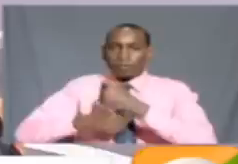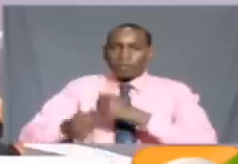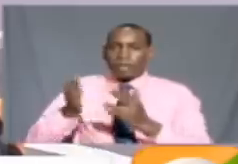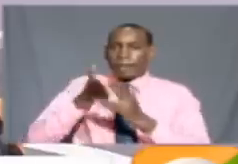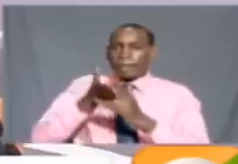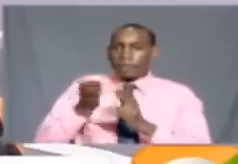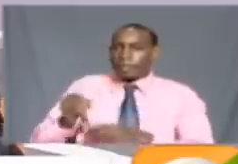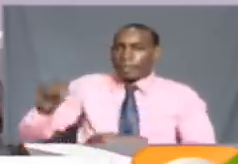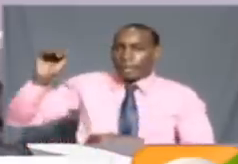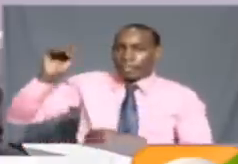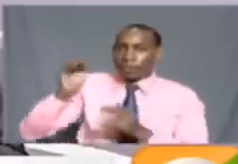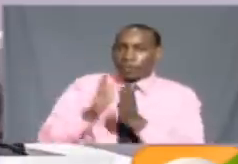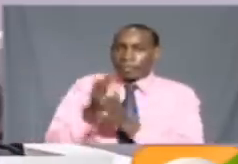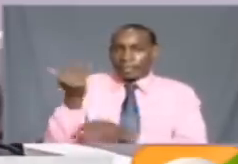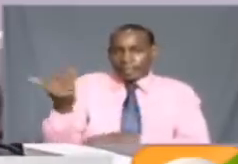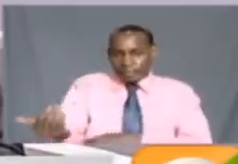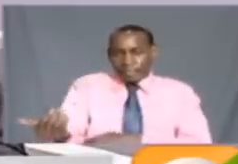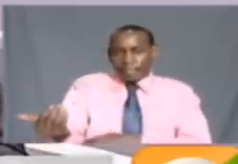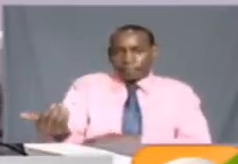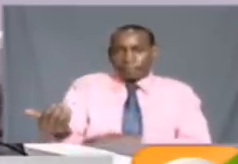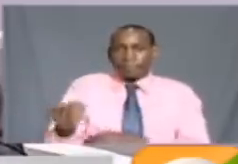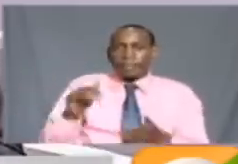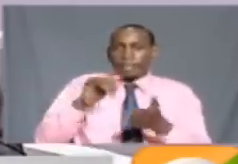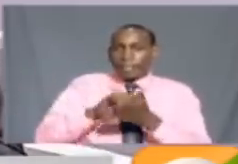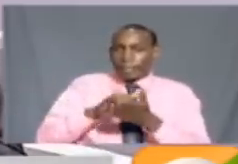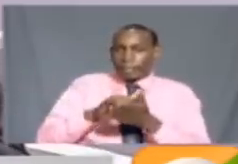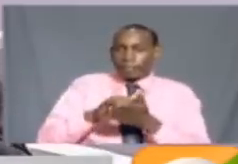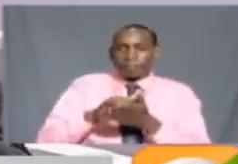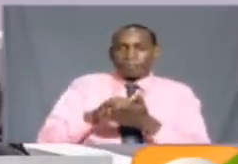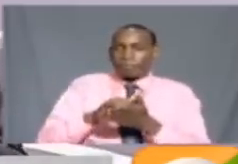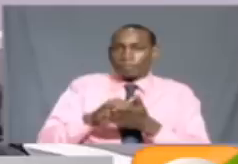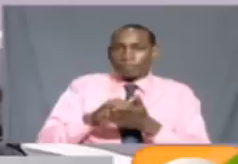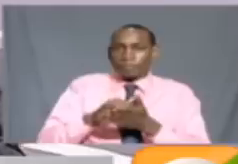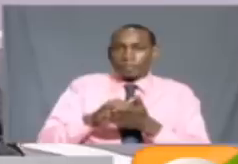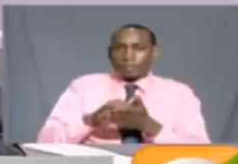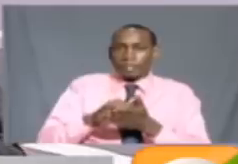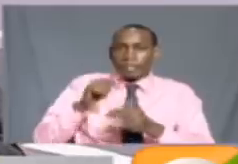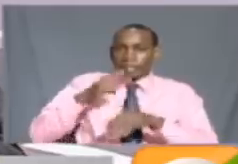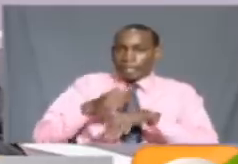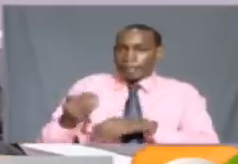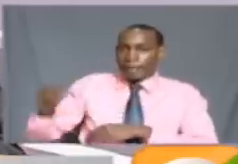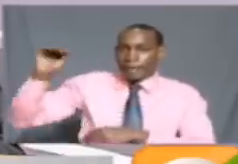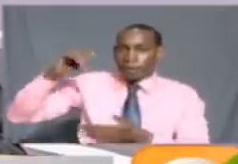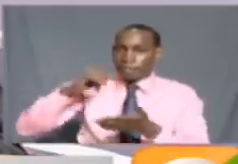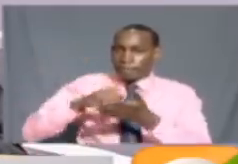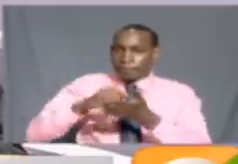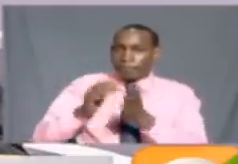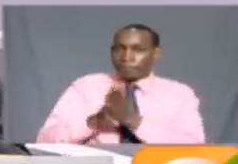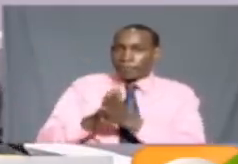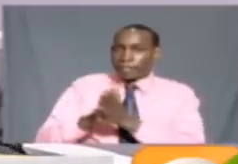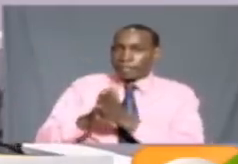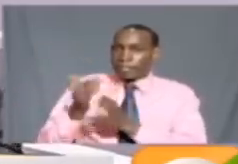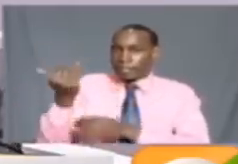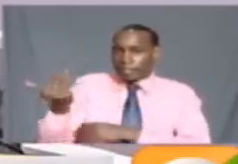an adult and a child. That brings, now when it's an adult who has had sexual